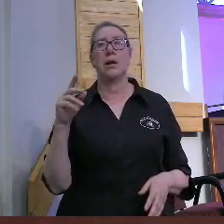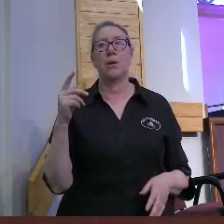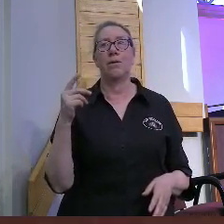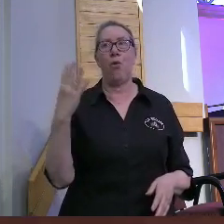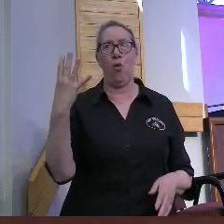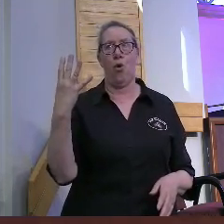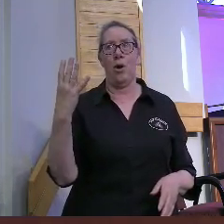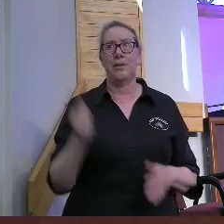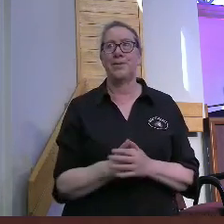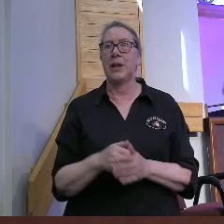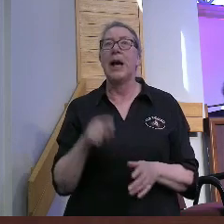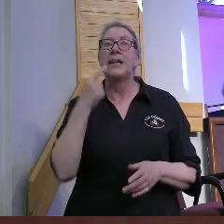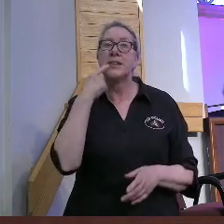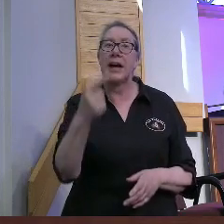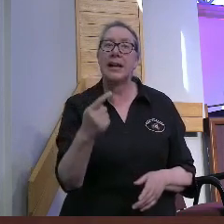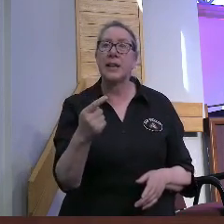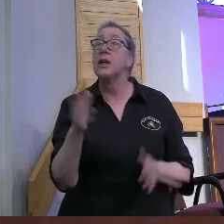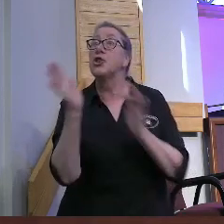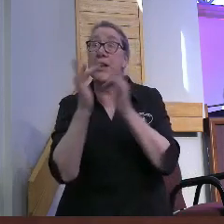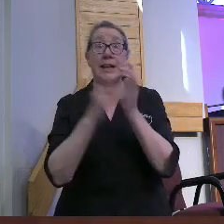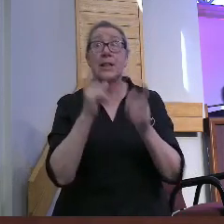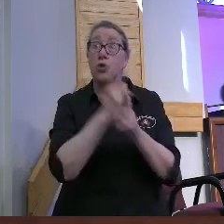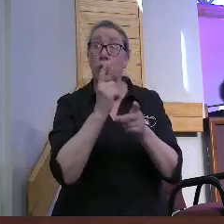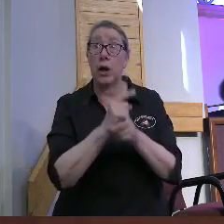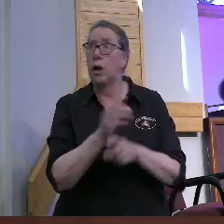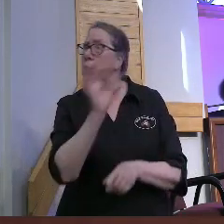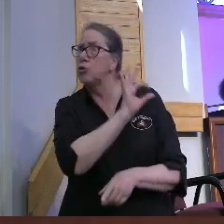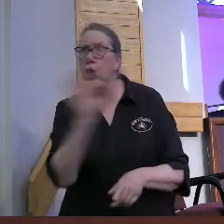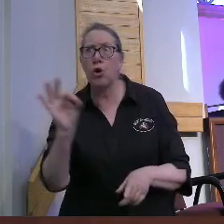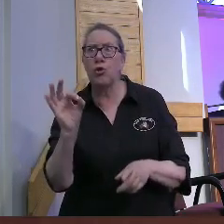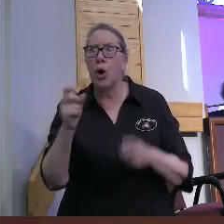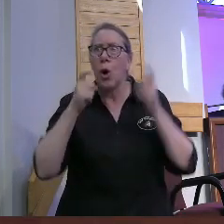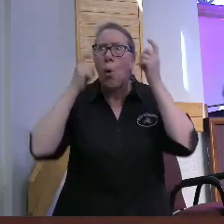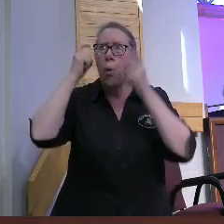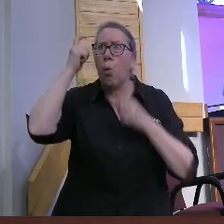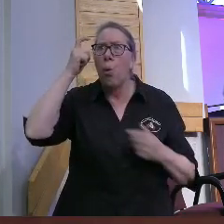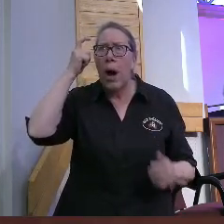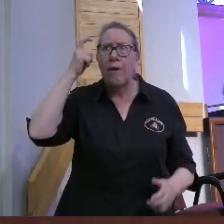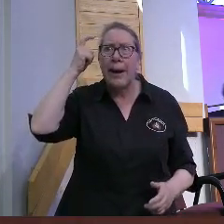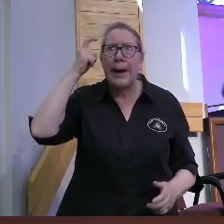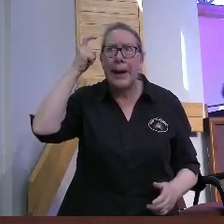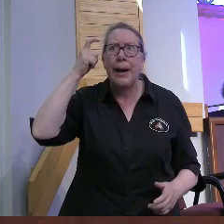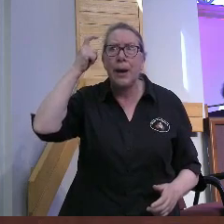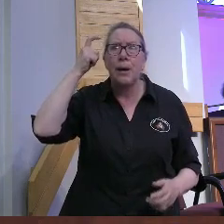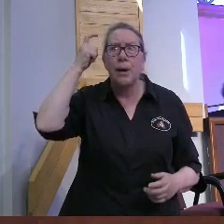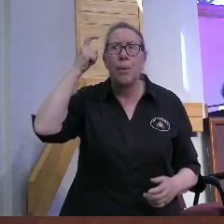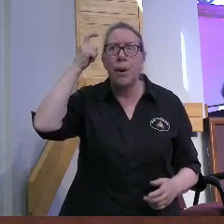do not worry. Turn to your neighbor and say, do not worry. Turn to your other neighbor and say, stop it.